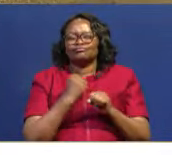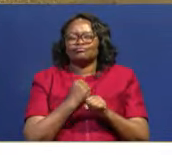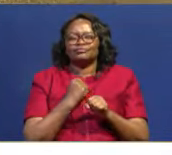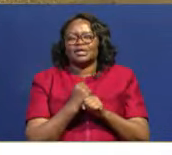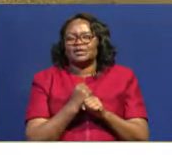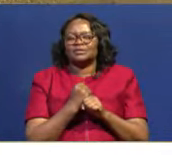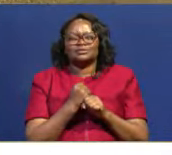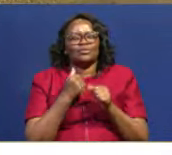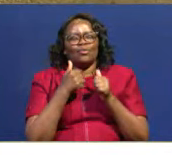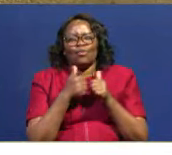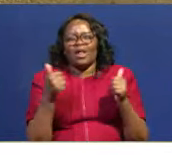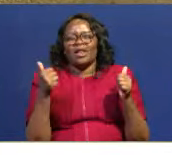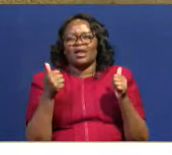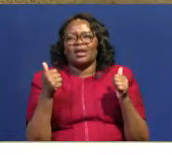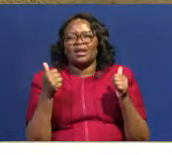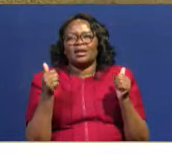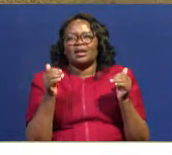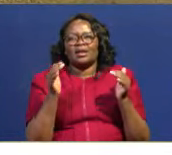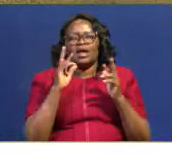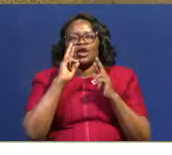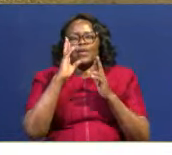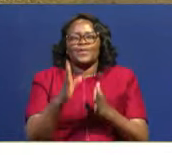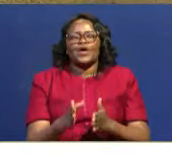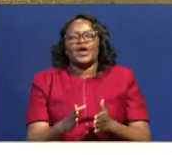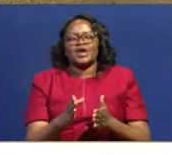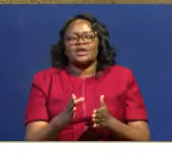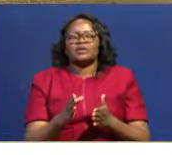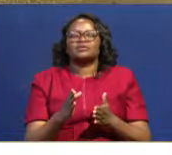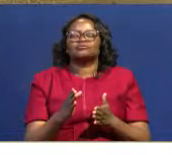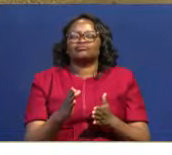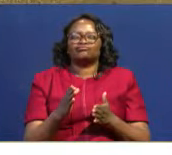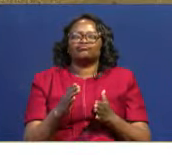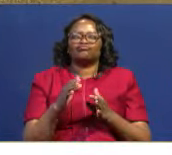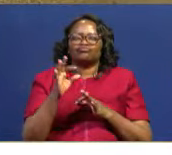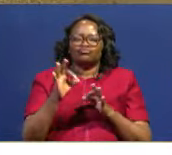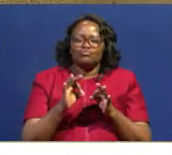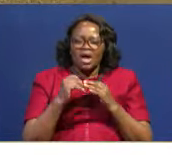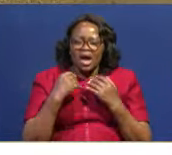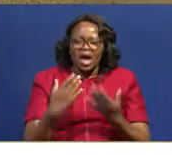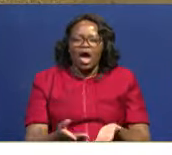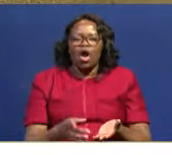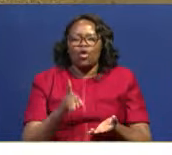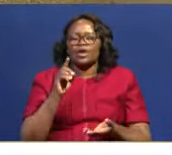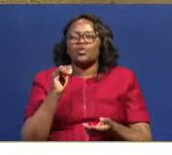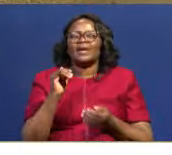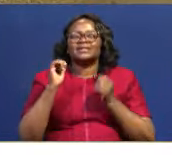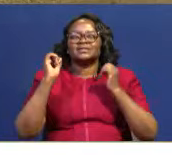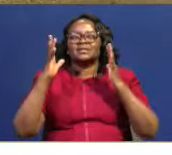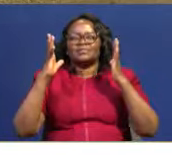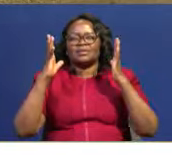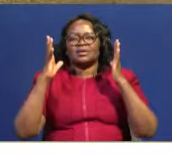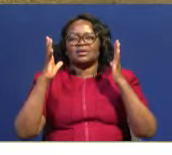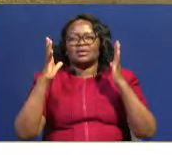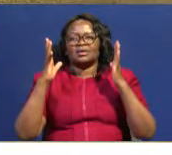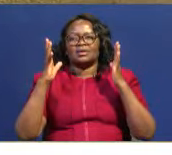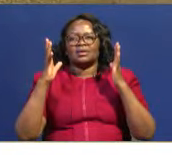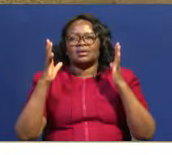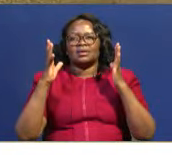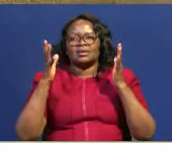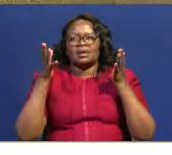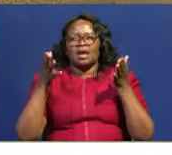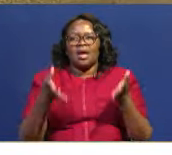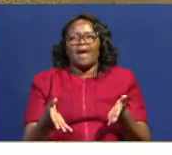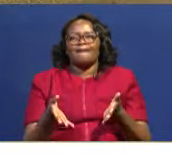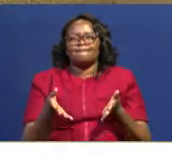and joyous revelry. Our reporter brings you an intimate glimpse into how Diwali is celebrated right